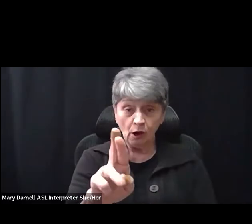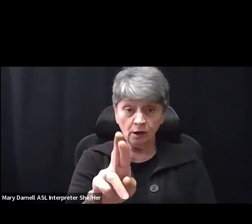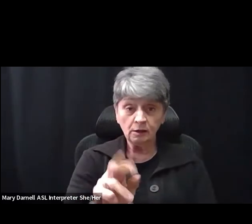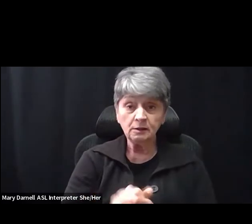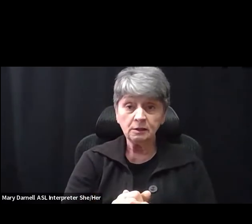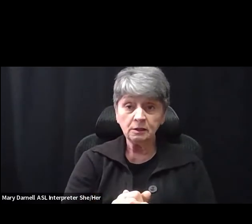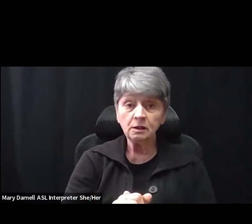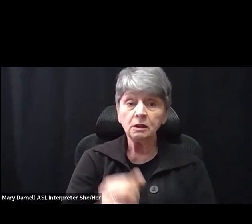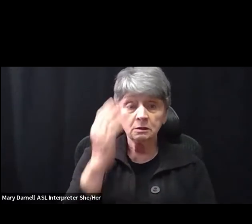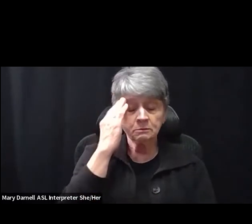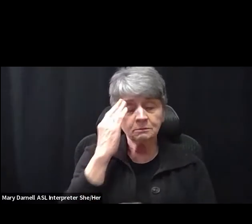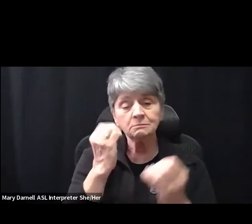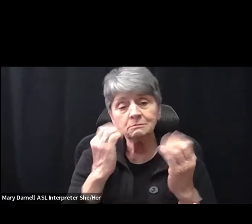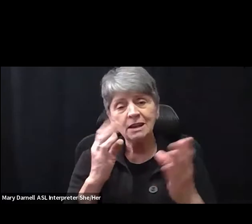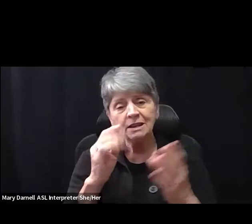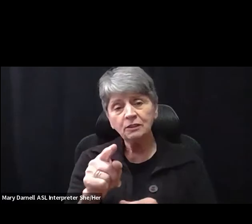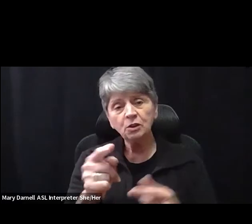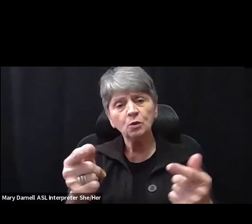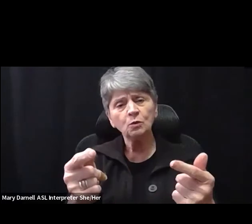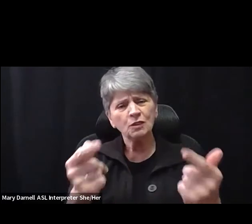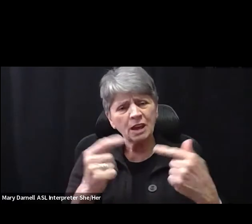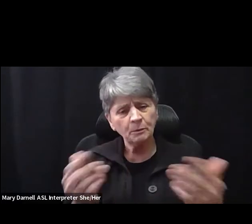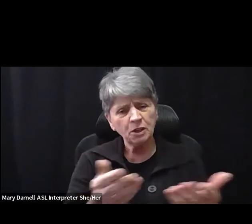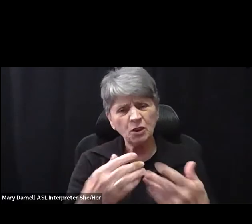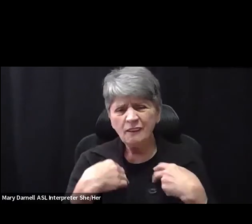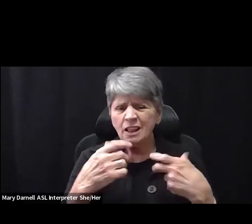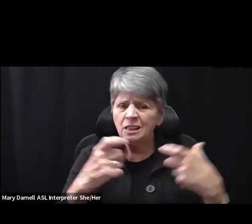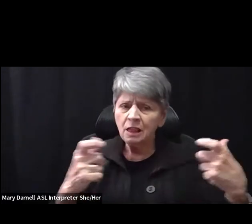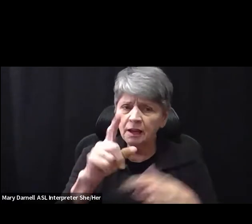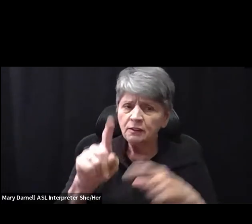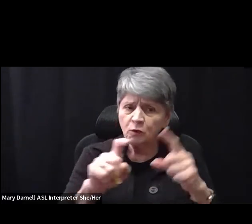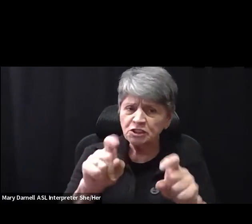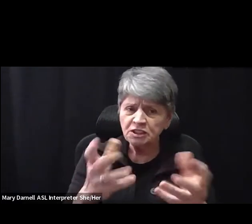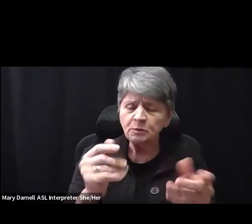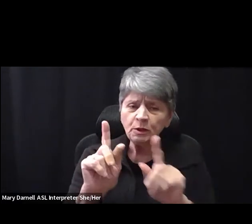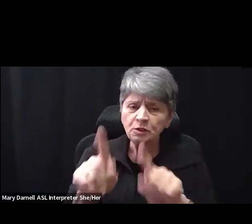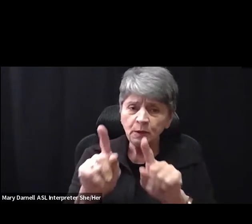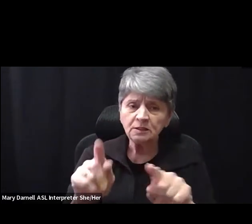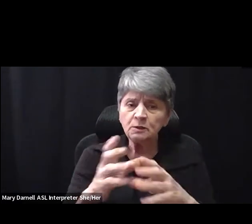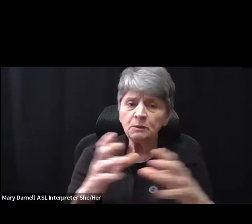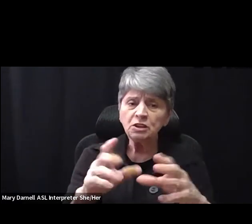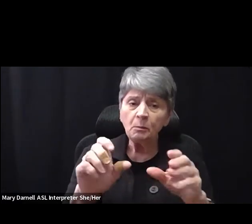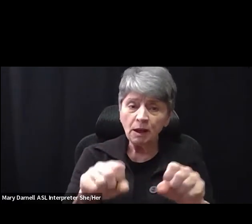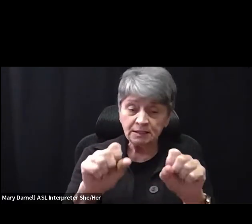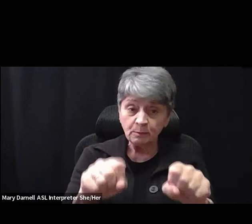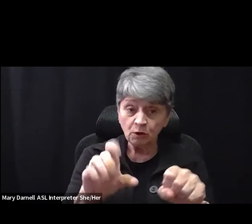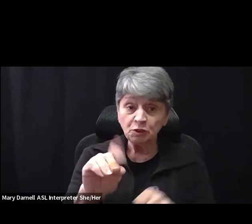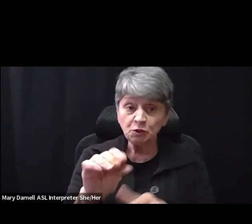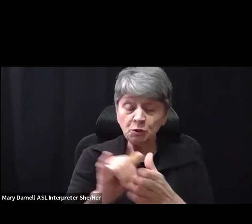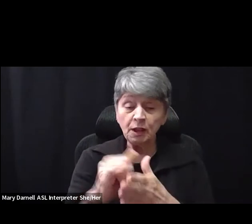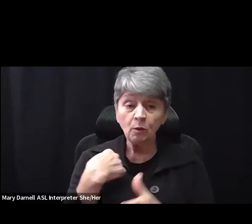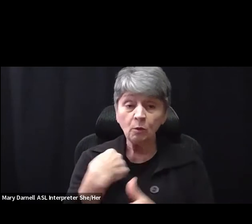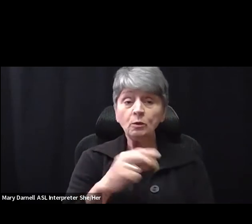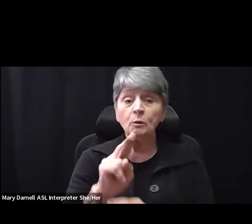We know that many of you have come here because you have a lot of questions, and we want to answer as many as possible. To do that, we're going to be using